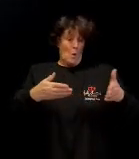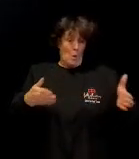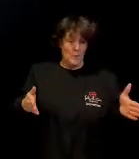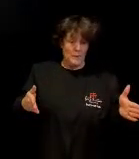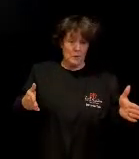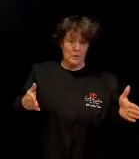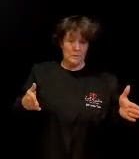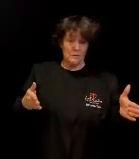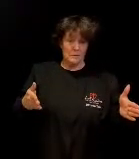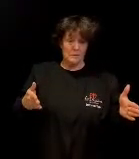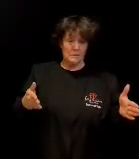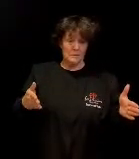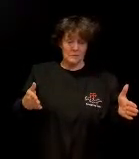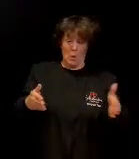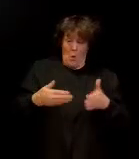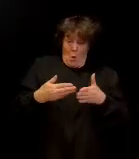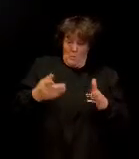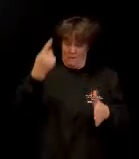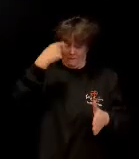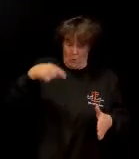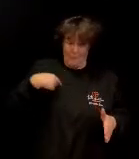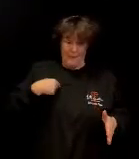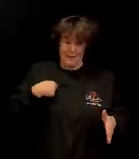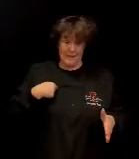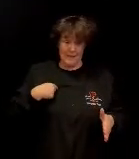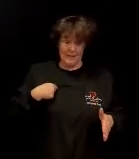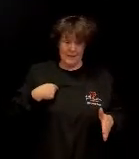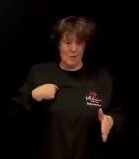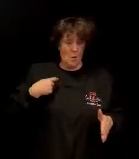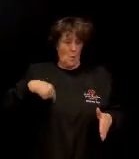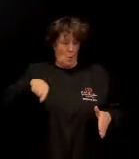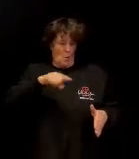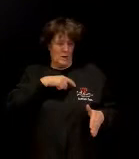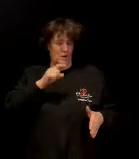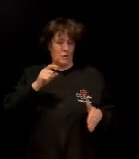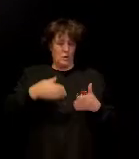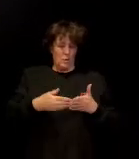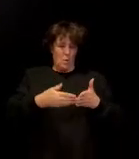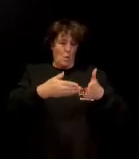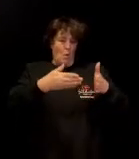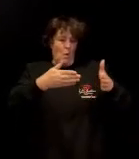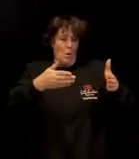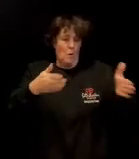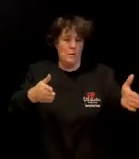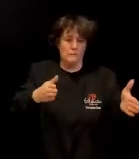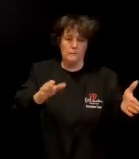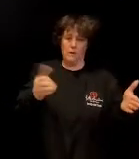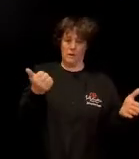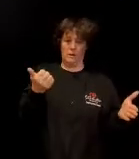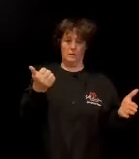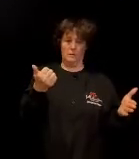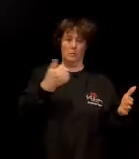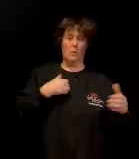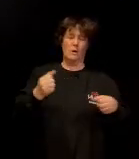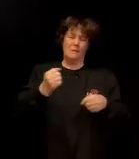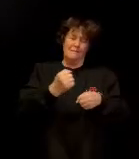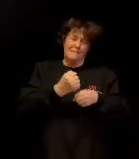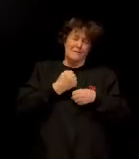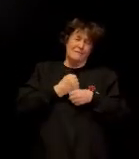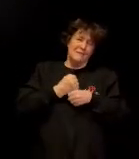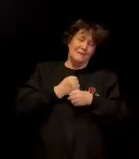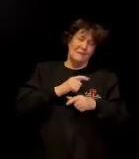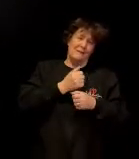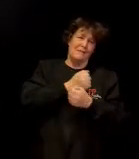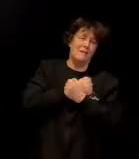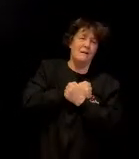have had the door opened for us and we walk in the things of God. And so that we can go and we can receive love, we can give love, we